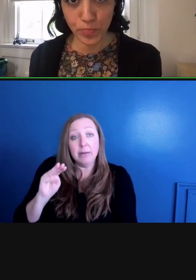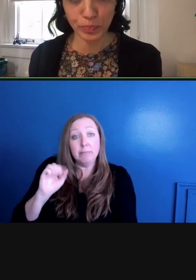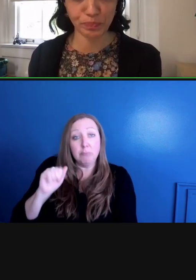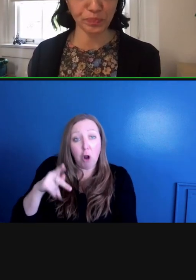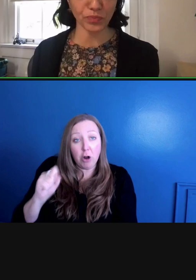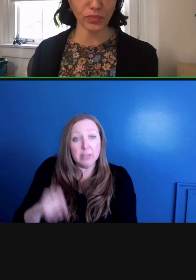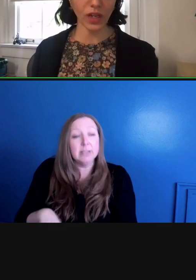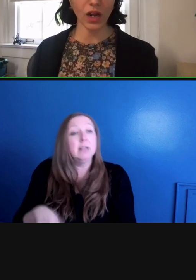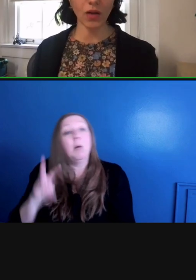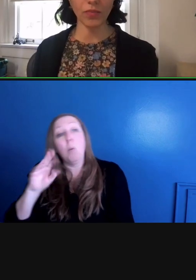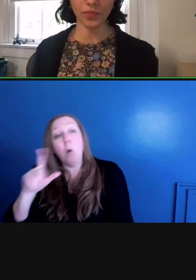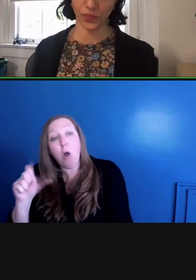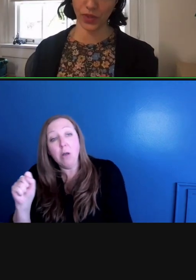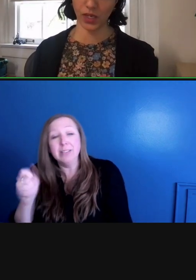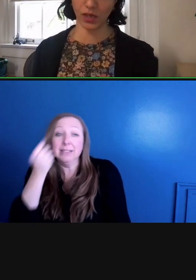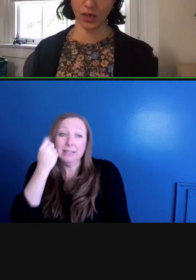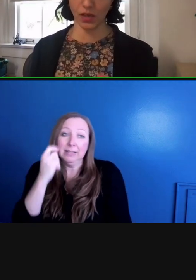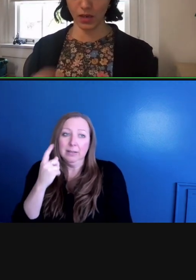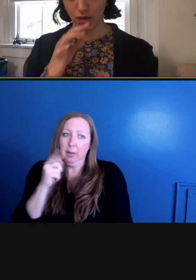friendly.